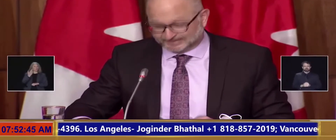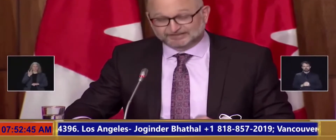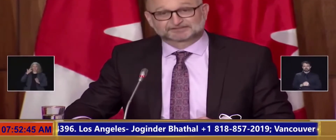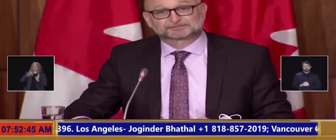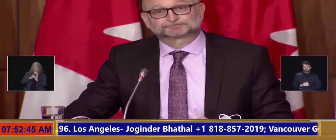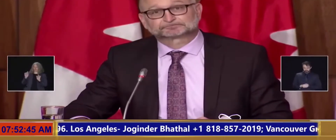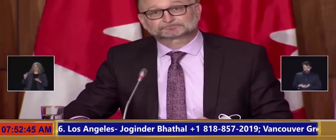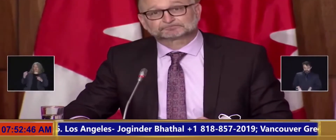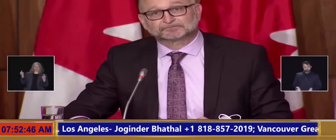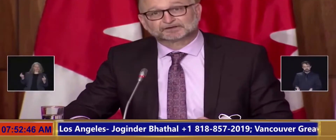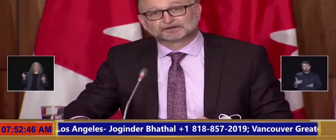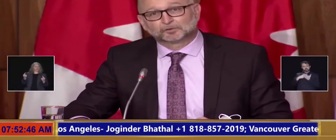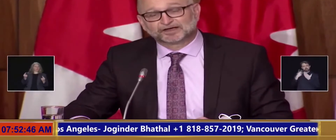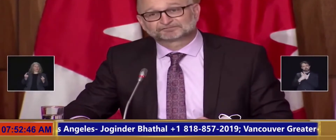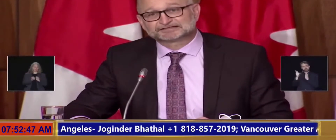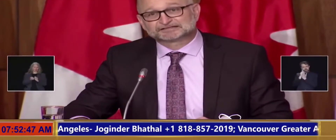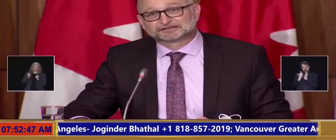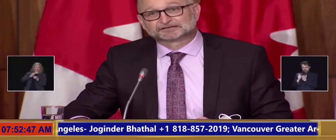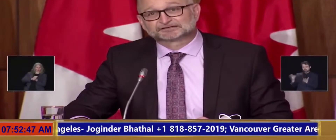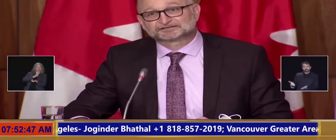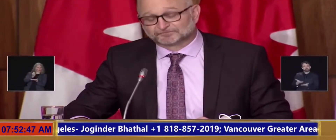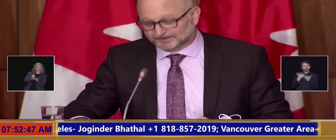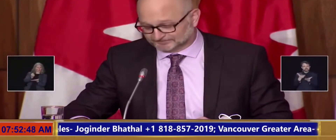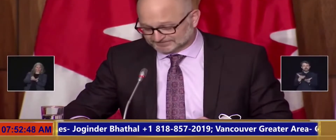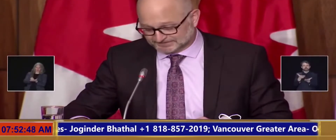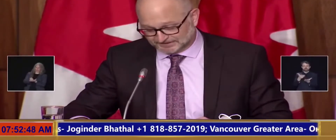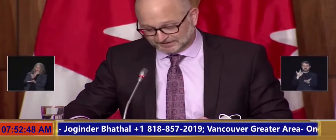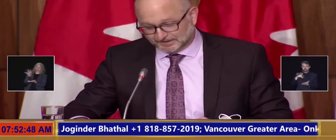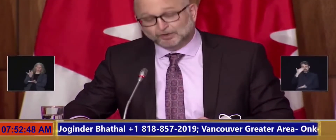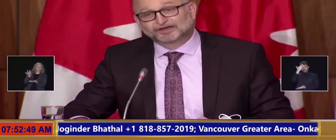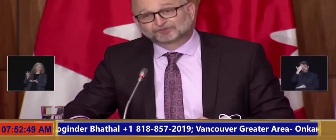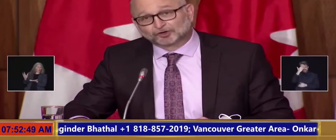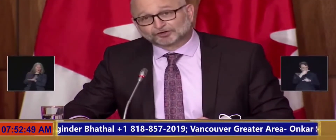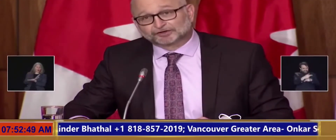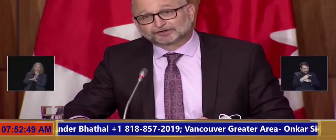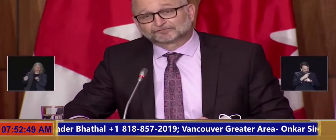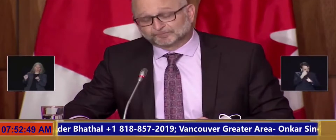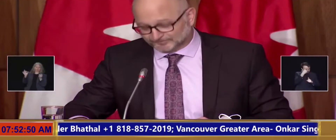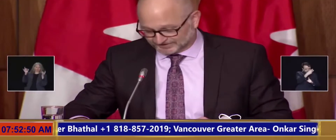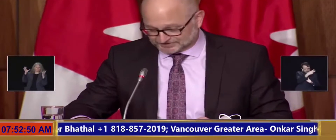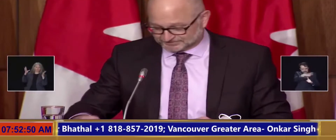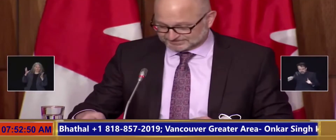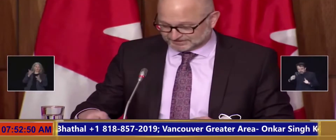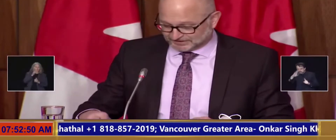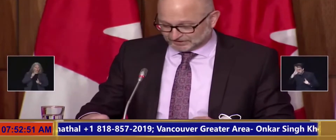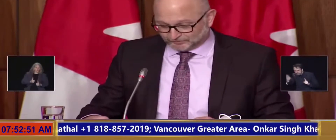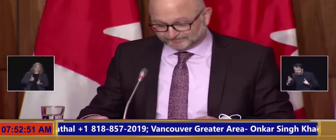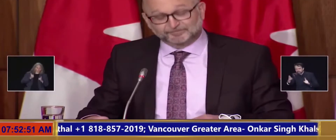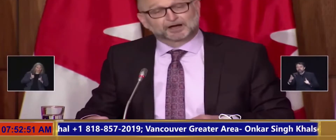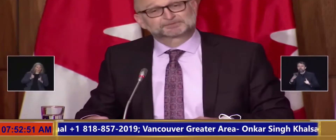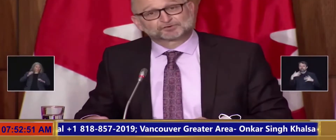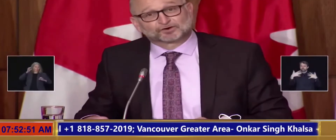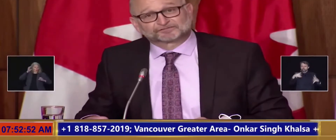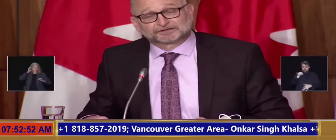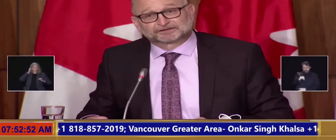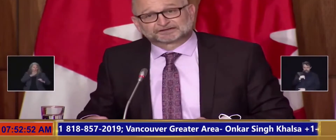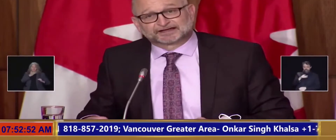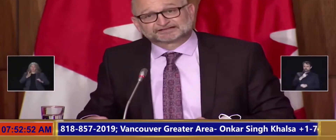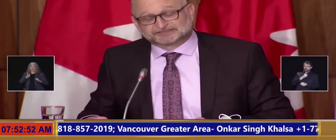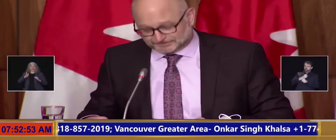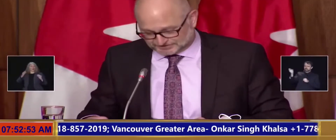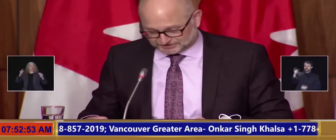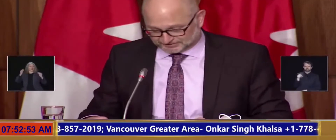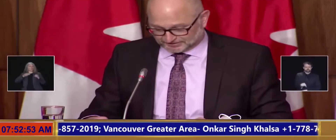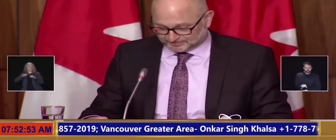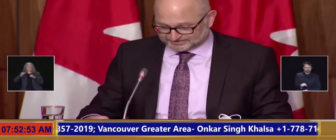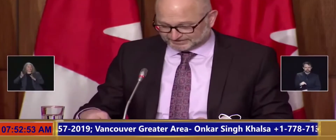conversion therapy is. We have listened to survivors. We have heard from professionals. We've absorbed the